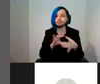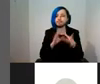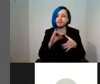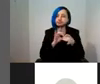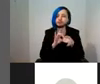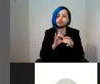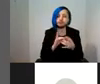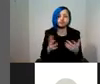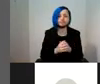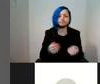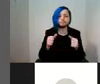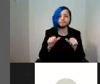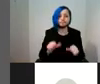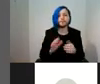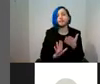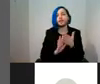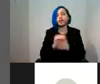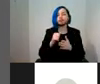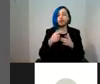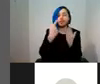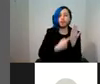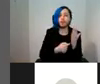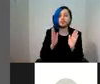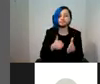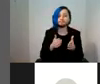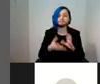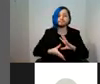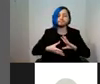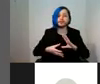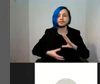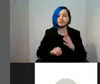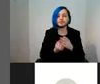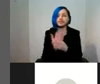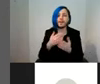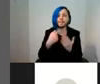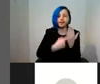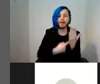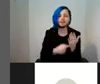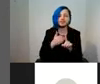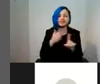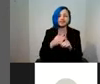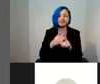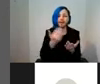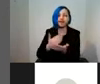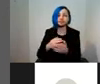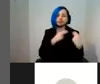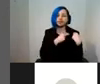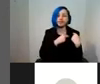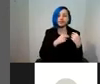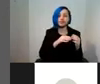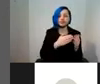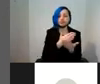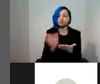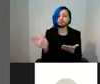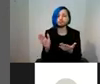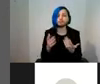must develop guidance to identify collection responsibilities across the sector, considering objects which might fall beyond traditional